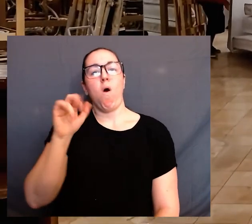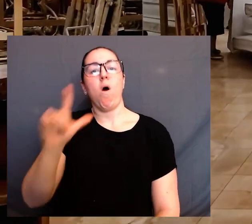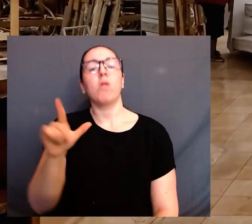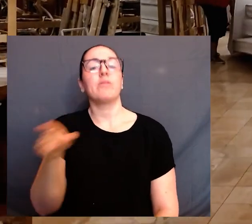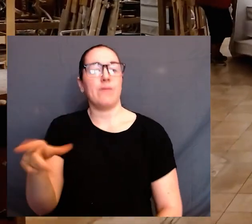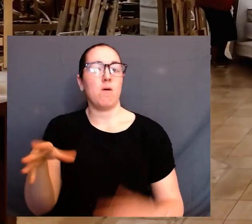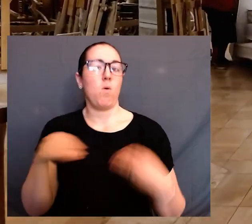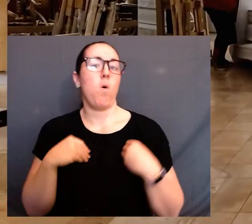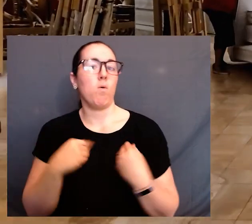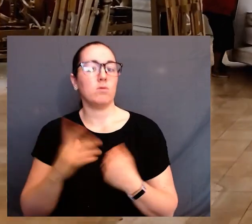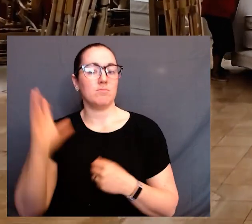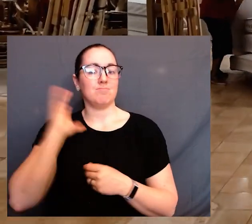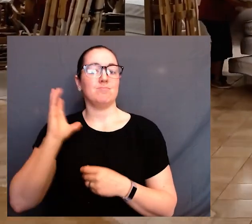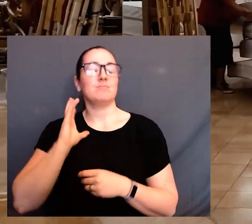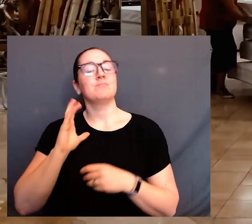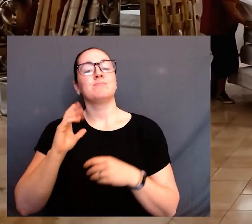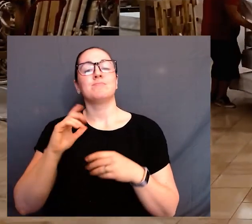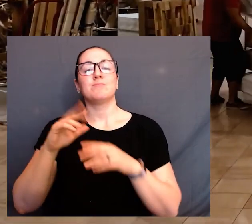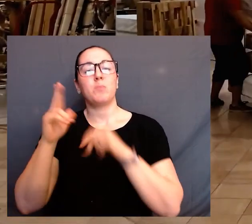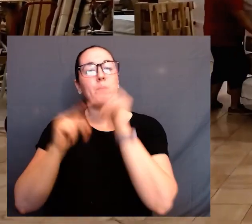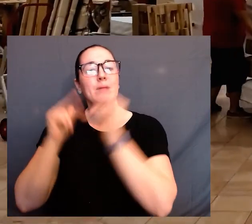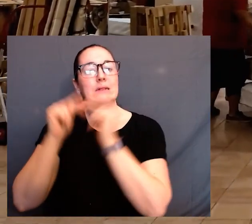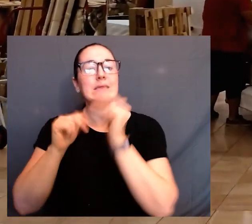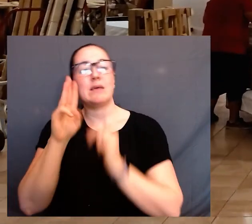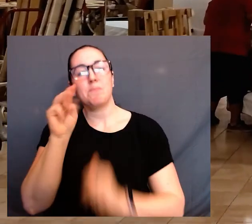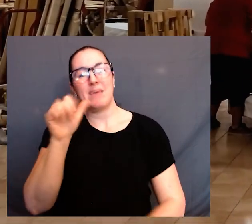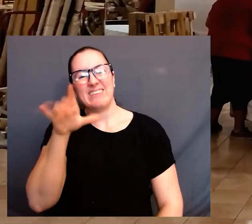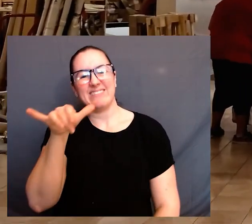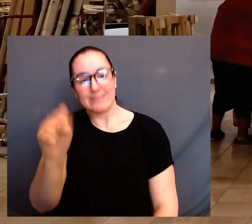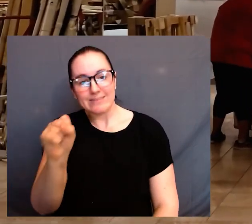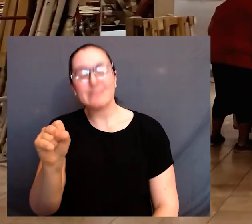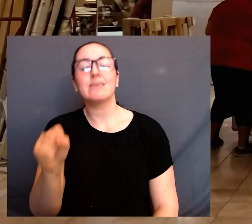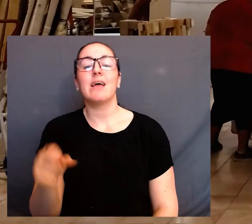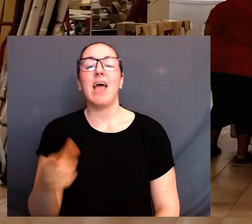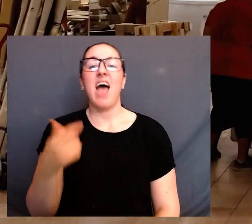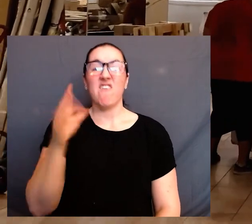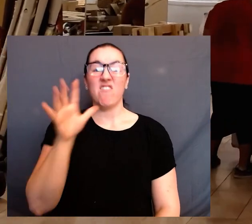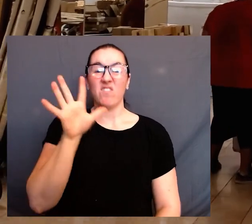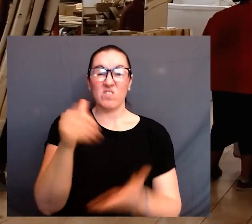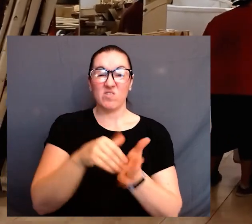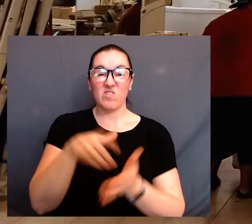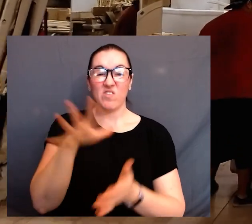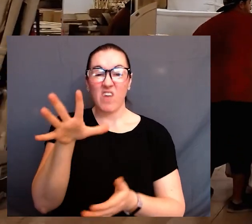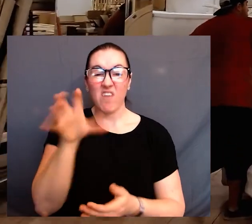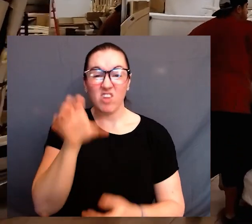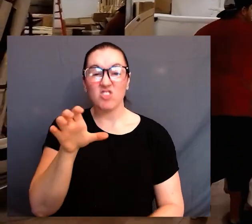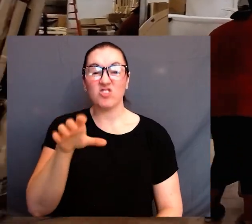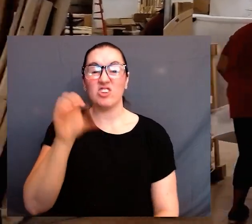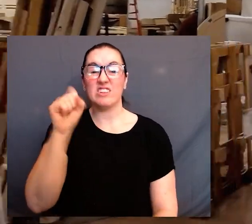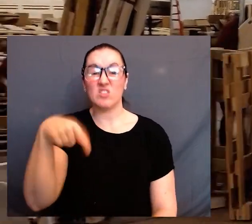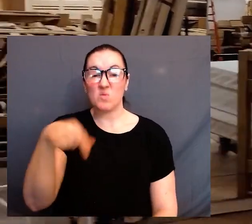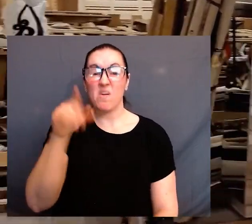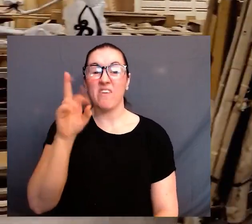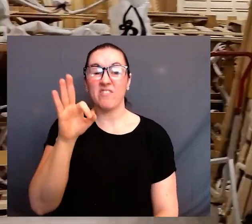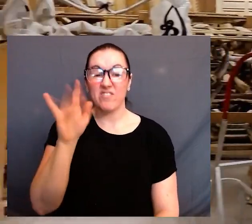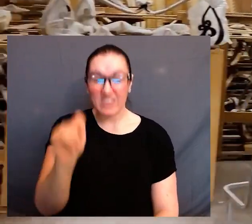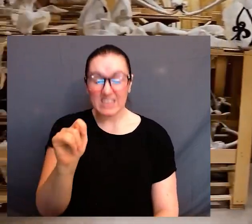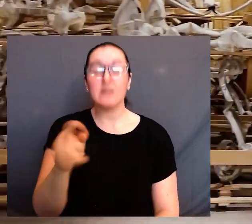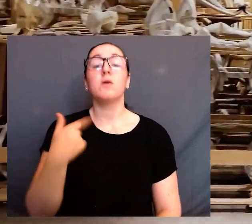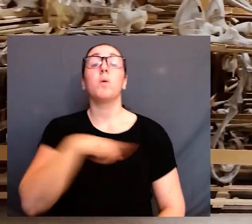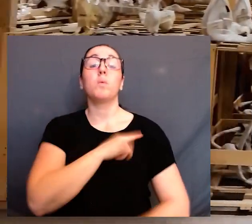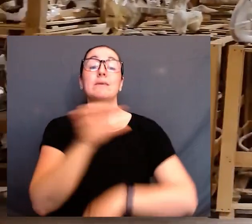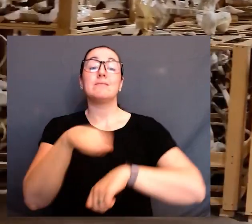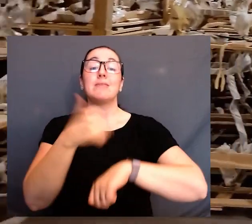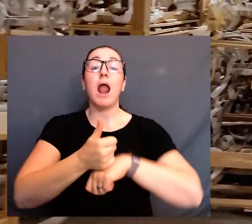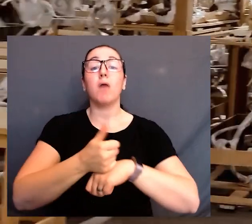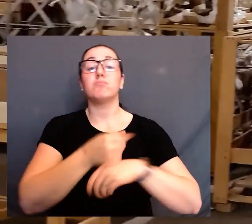given the use of an entire first floor of this structure. With 55,000 square feet of space, we set up a primary hub